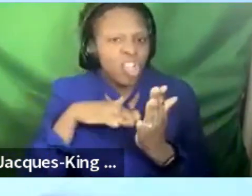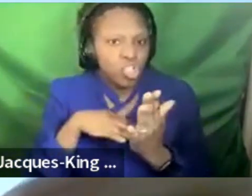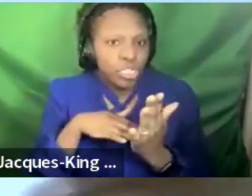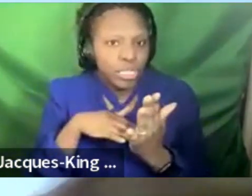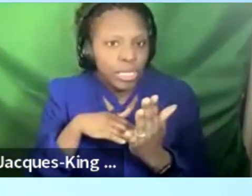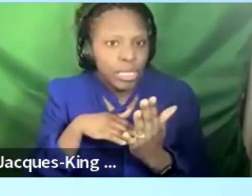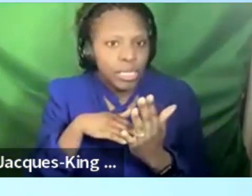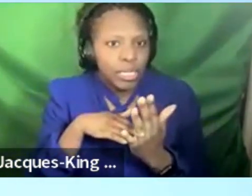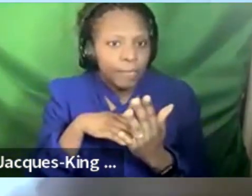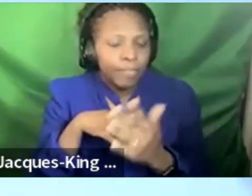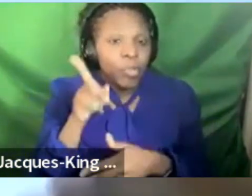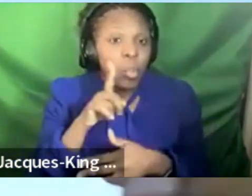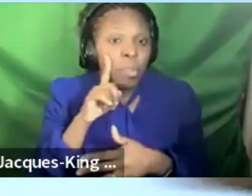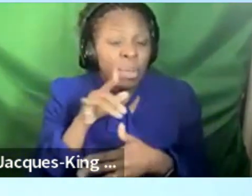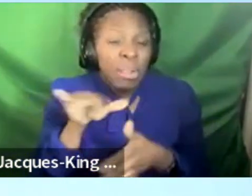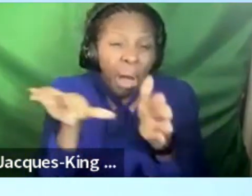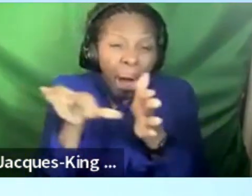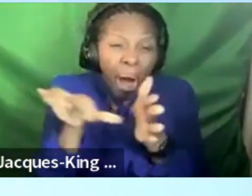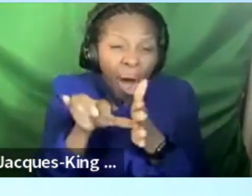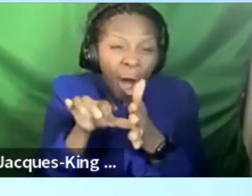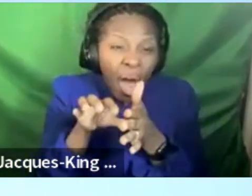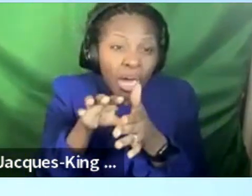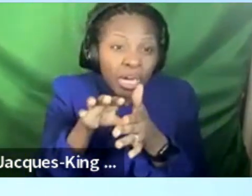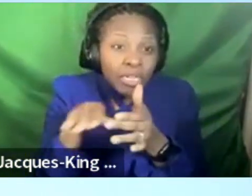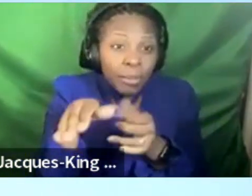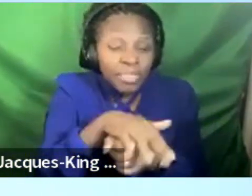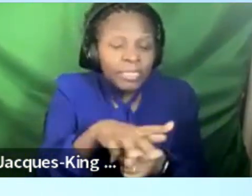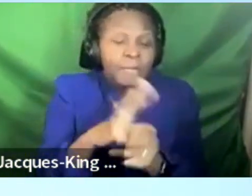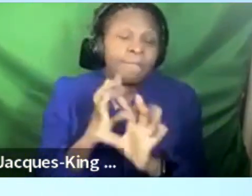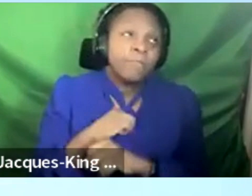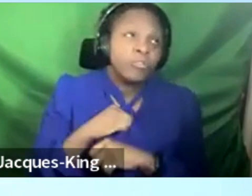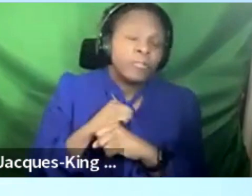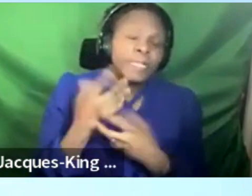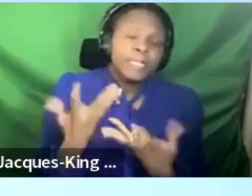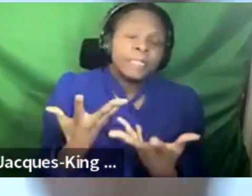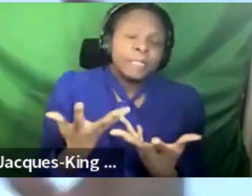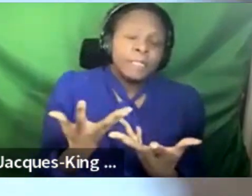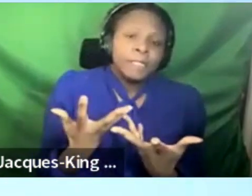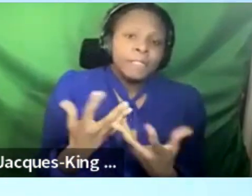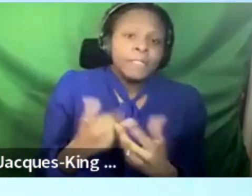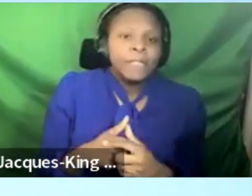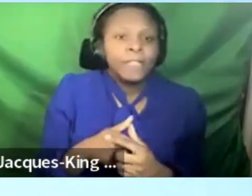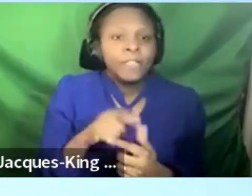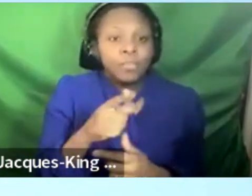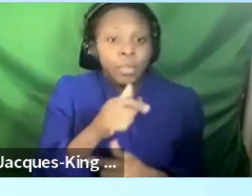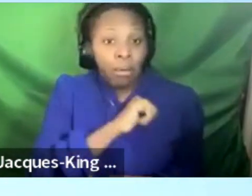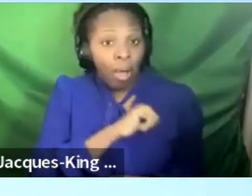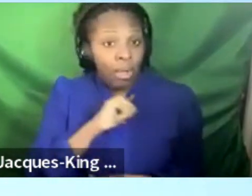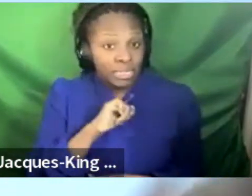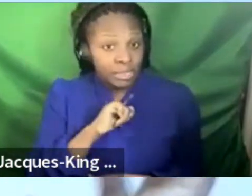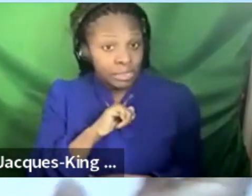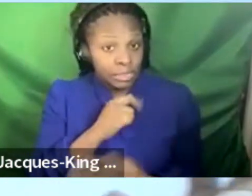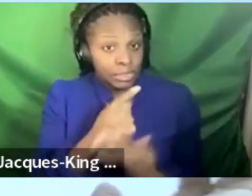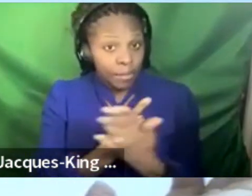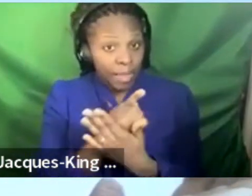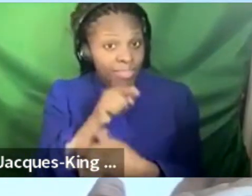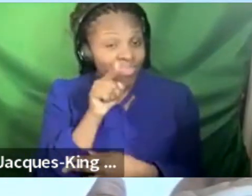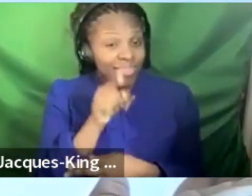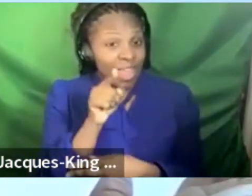misogyny. It's possible to make queer positive work out of self-hatred. Because if you're not honest about these things,